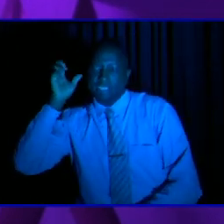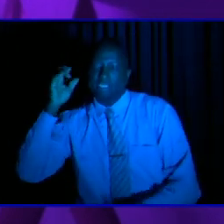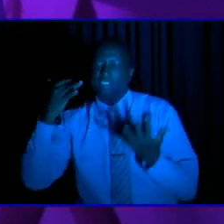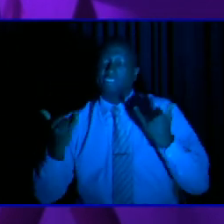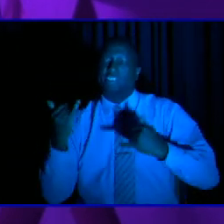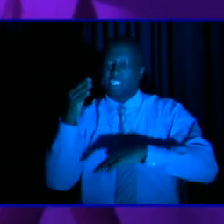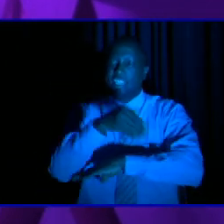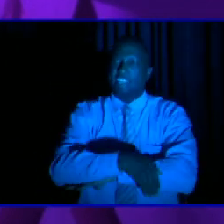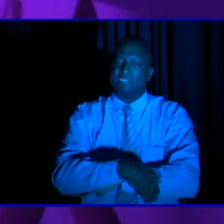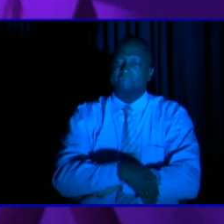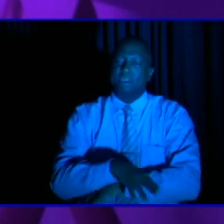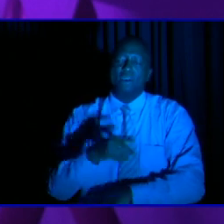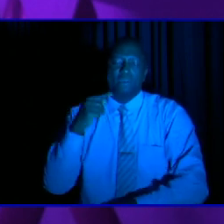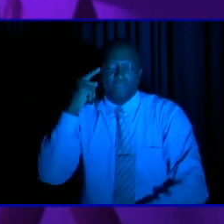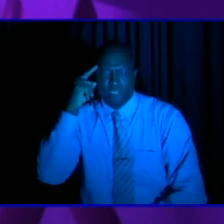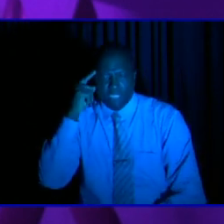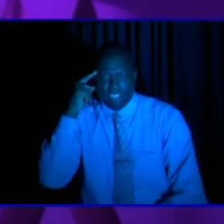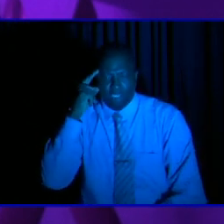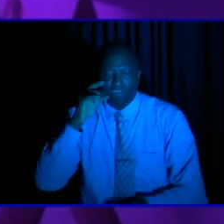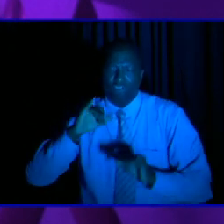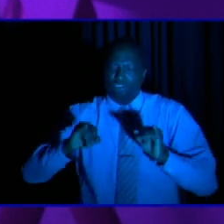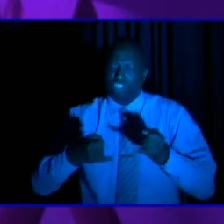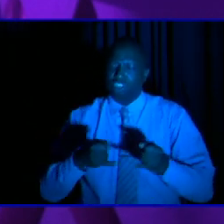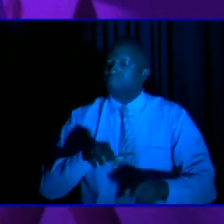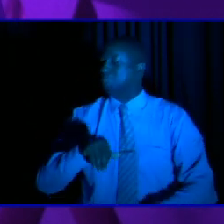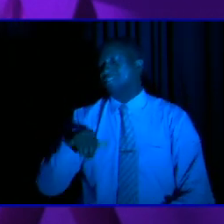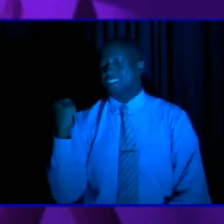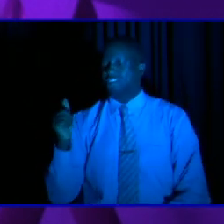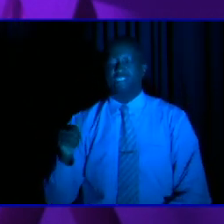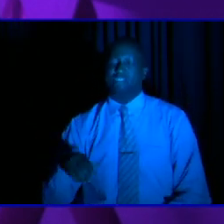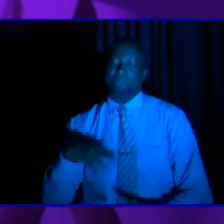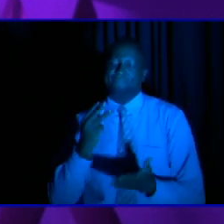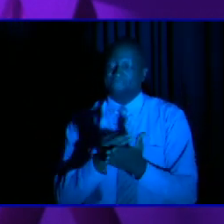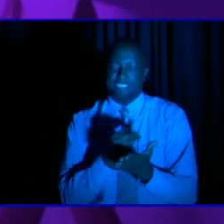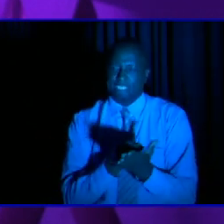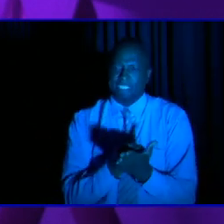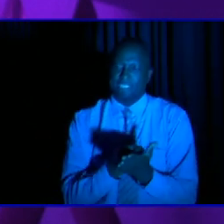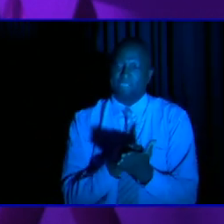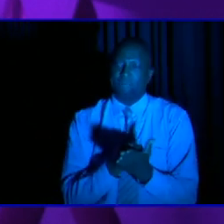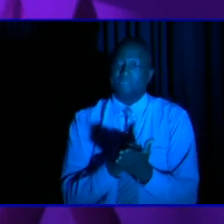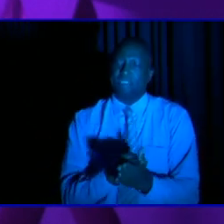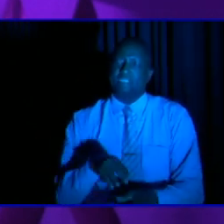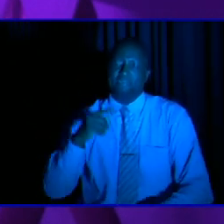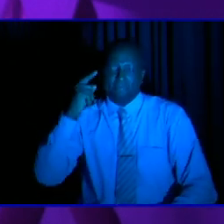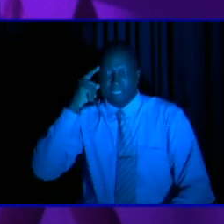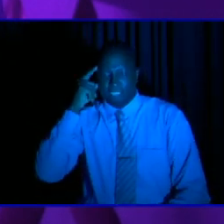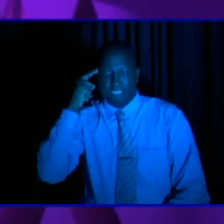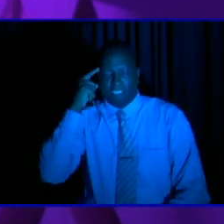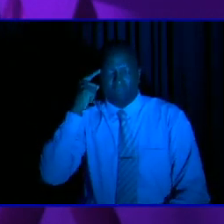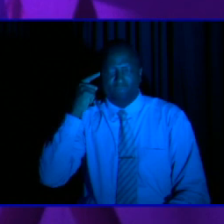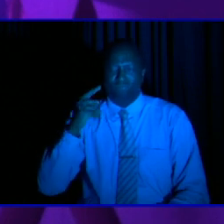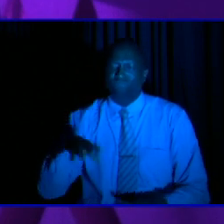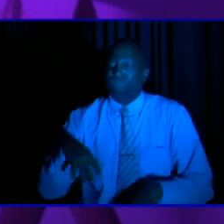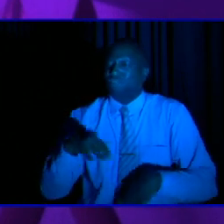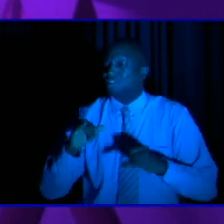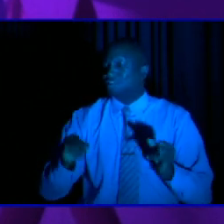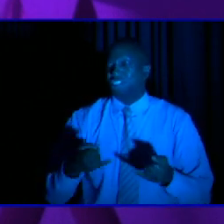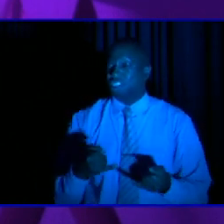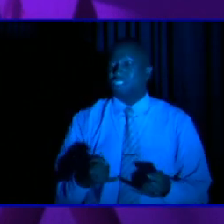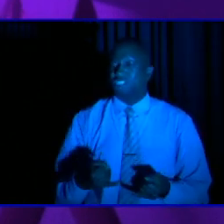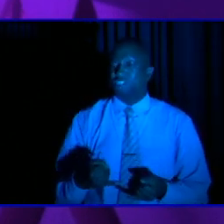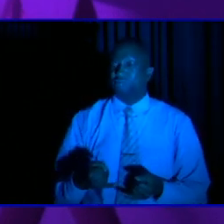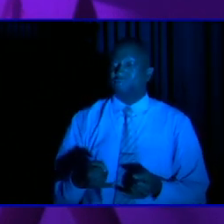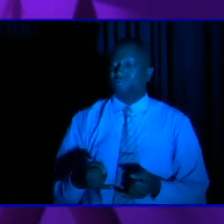sermon may think it is just another message, may think, Almighty Father, it is just some spiritual